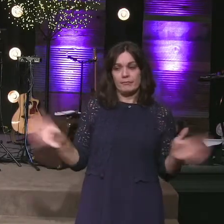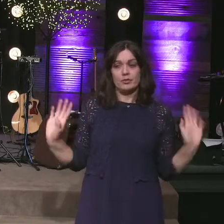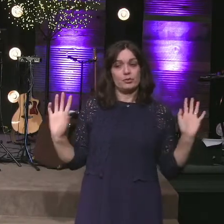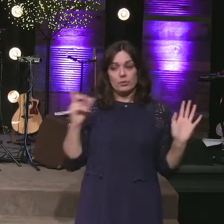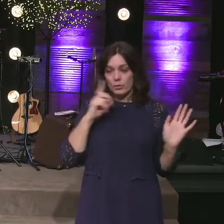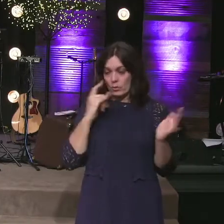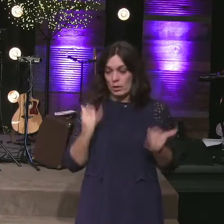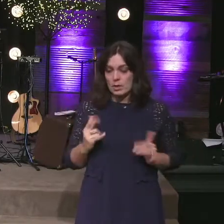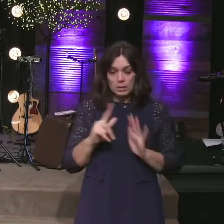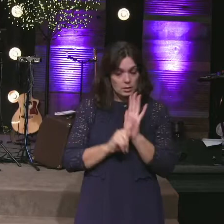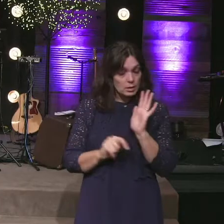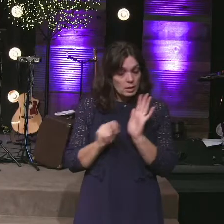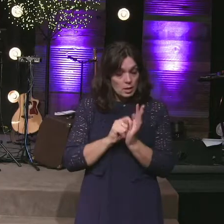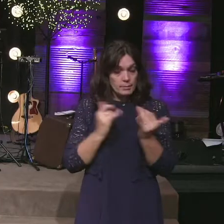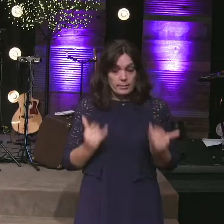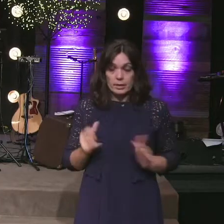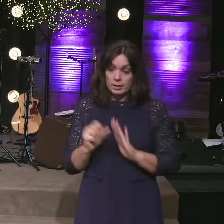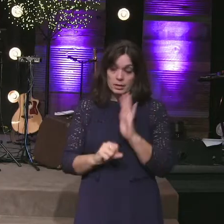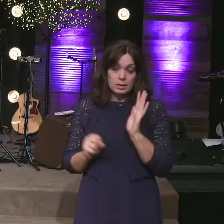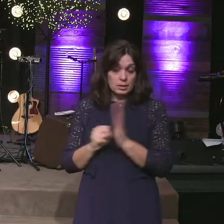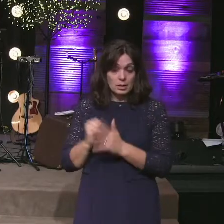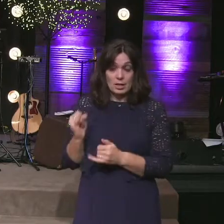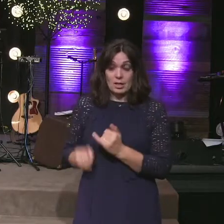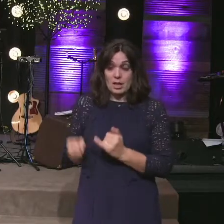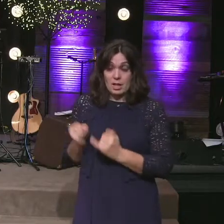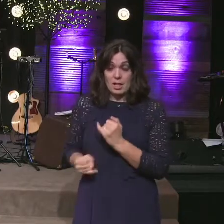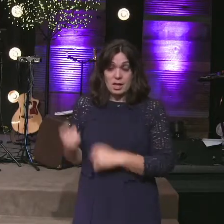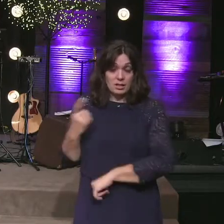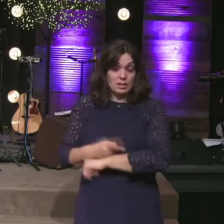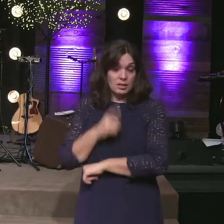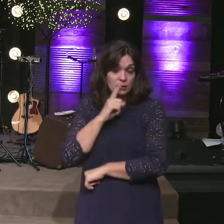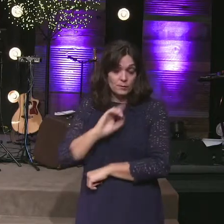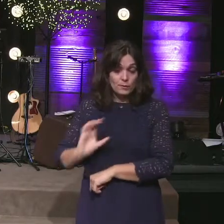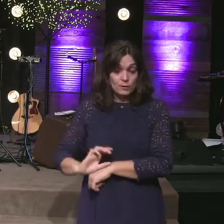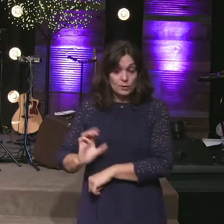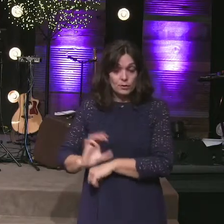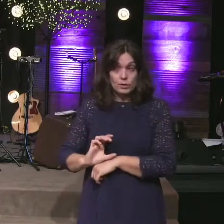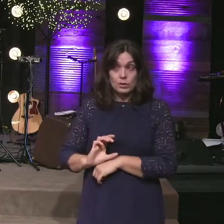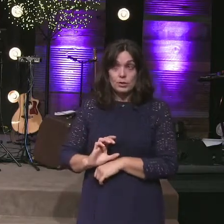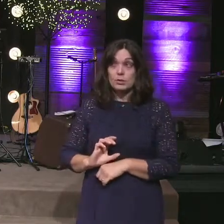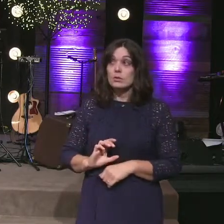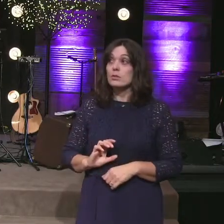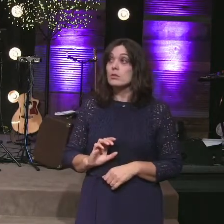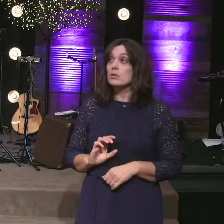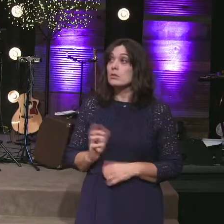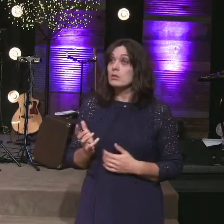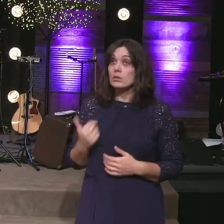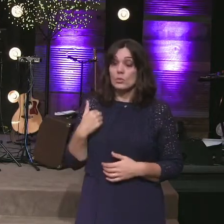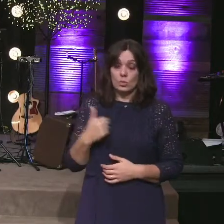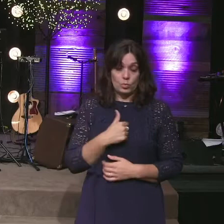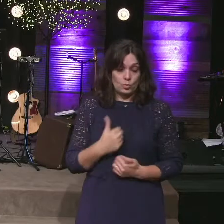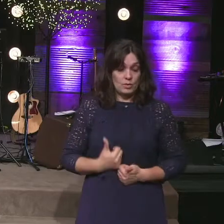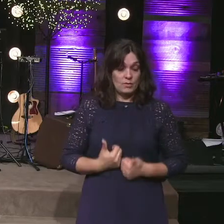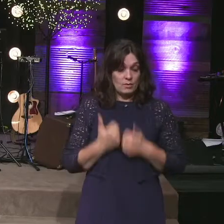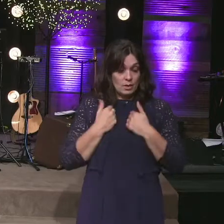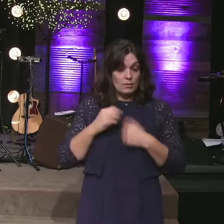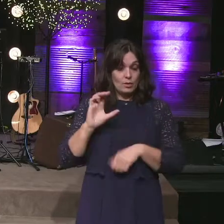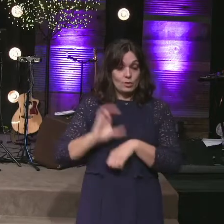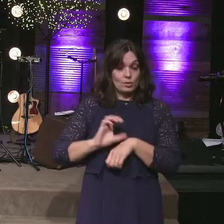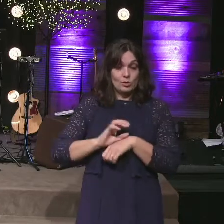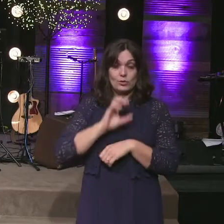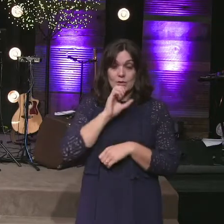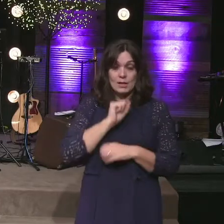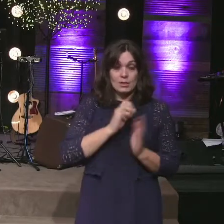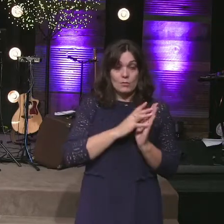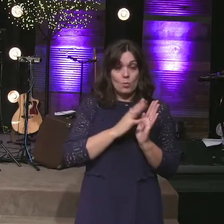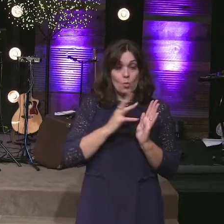this season, the last days of the church age. We've lived in the church age for all these years, but